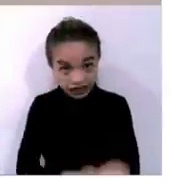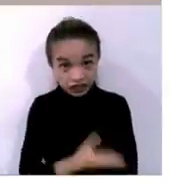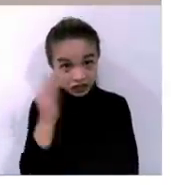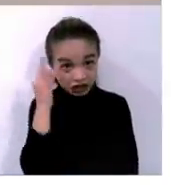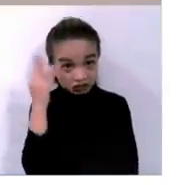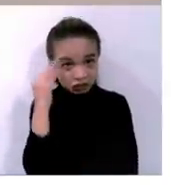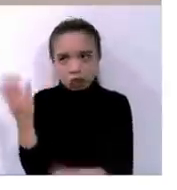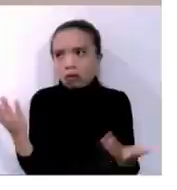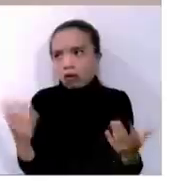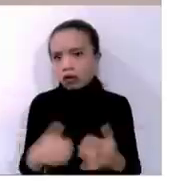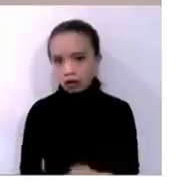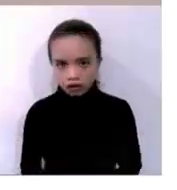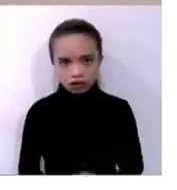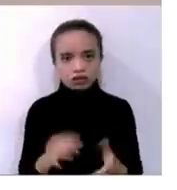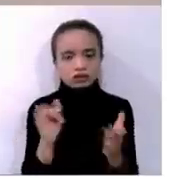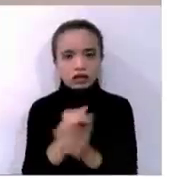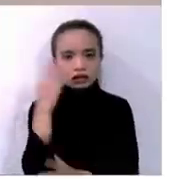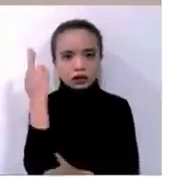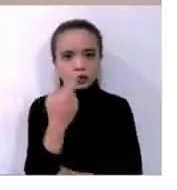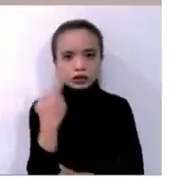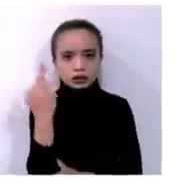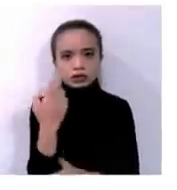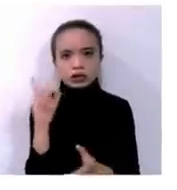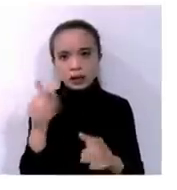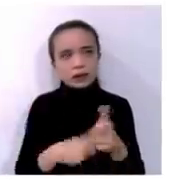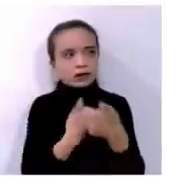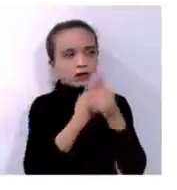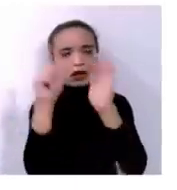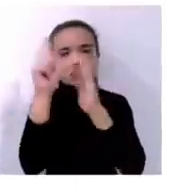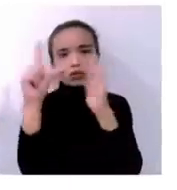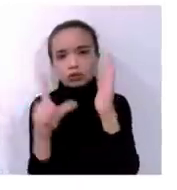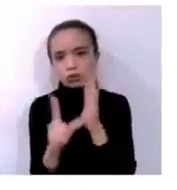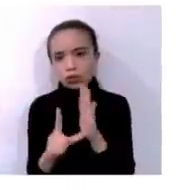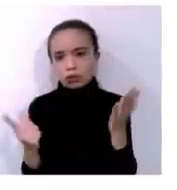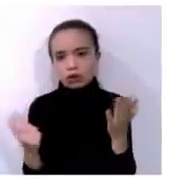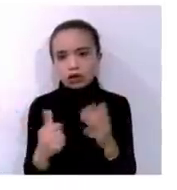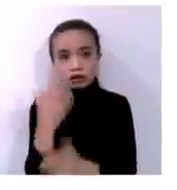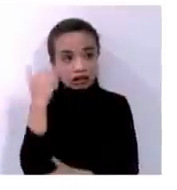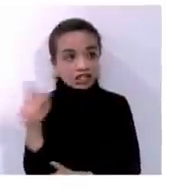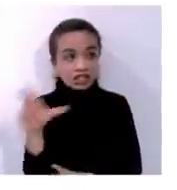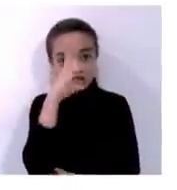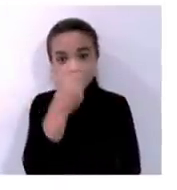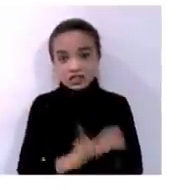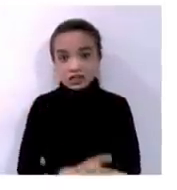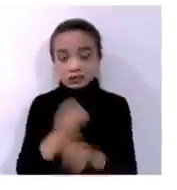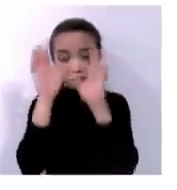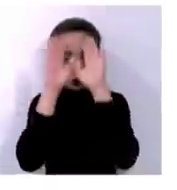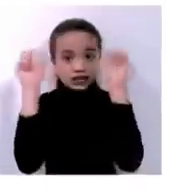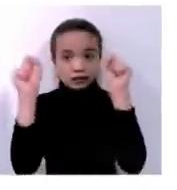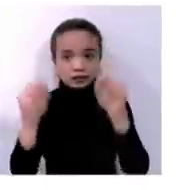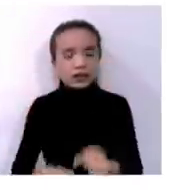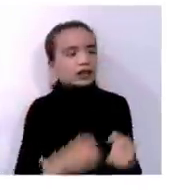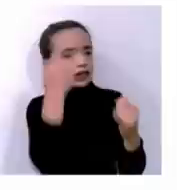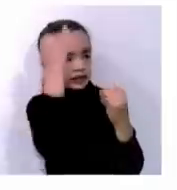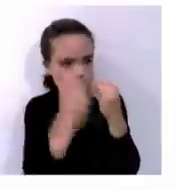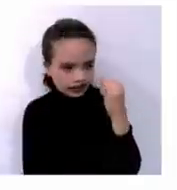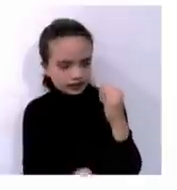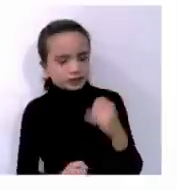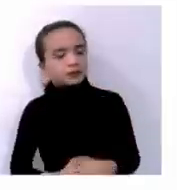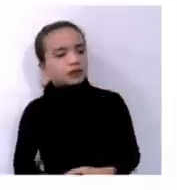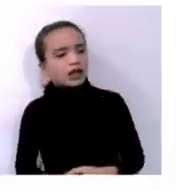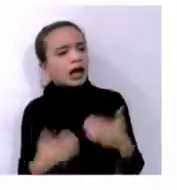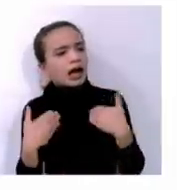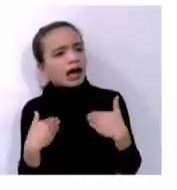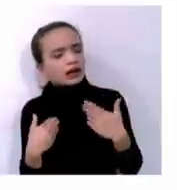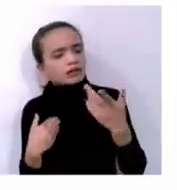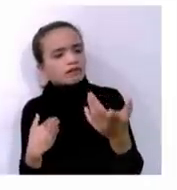Well, with more reason, he should comply with the law because he was the son of the president. Finally, Attorney Guanzon, there are